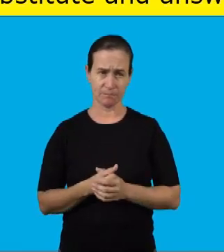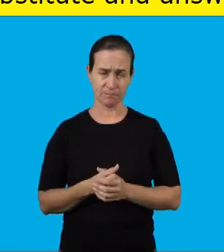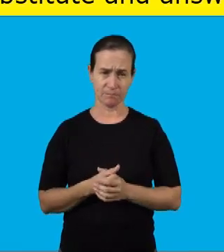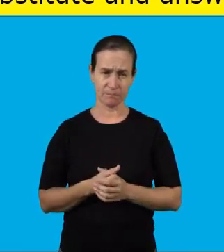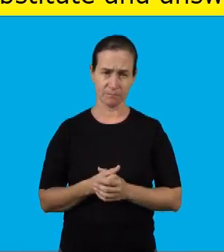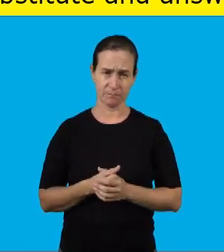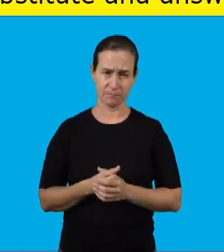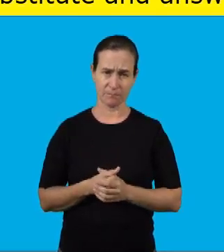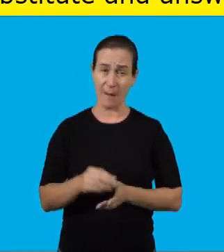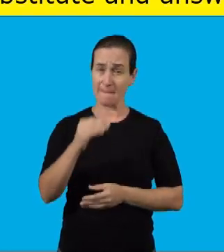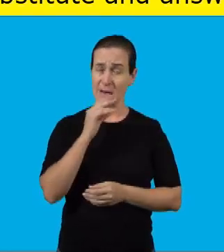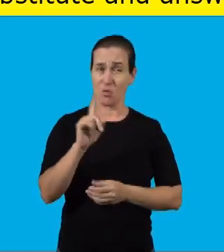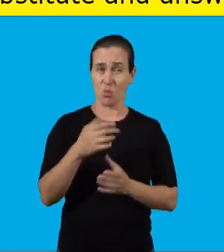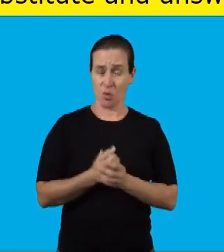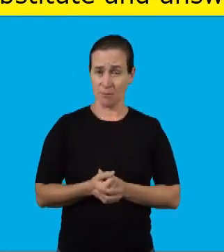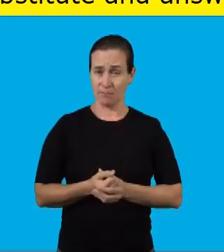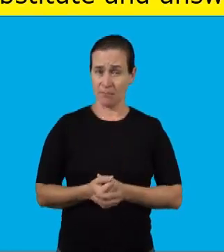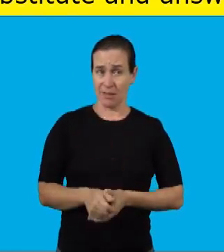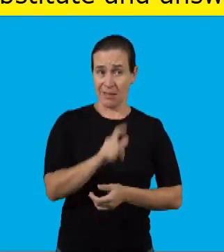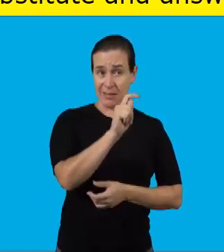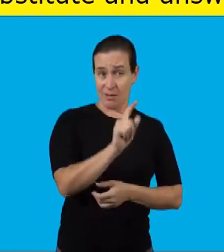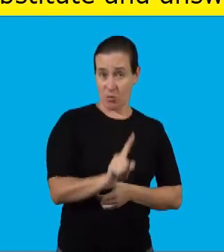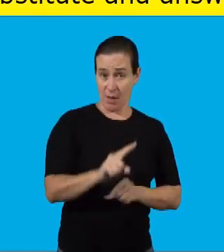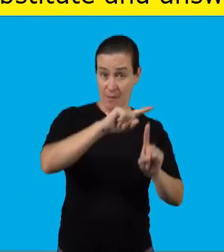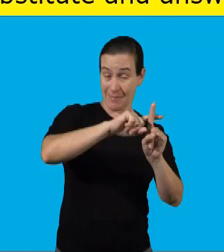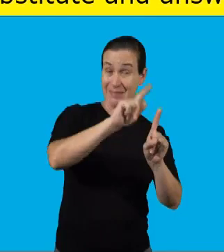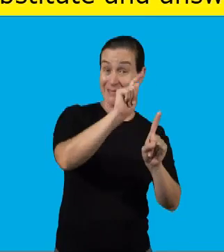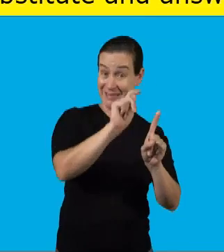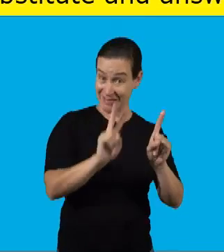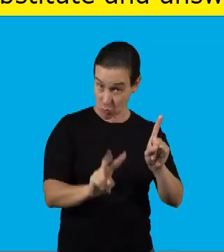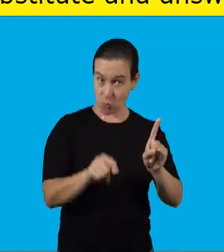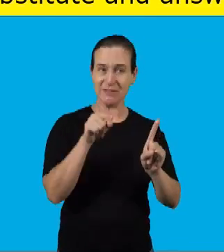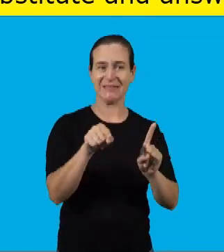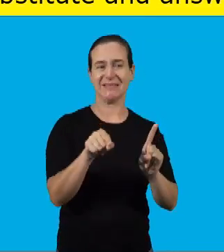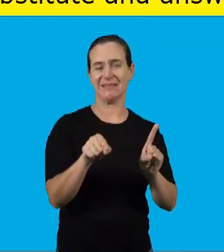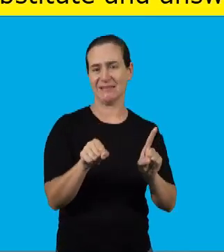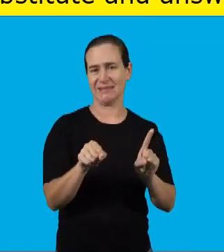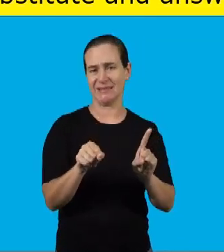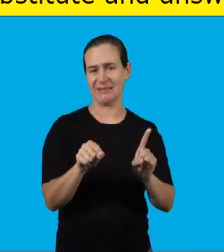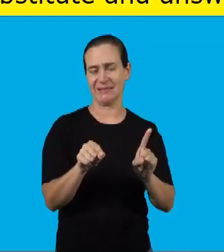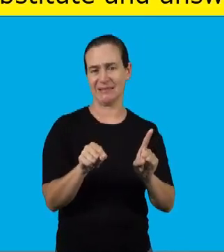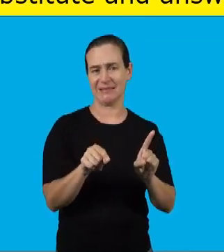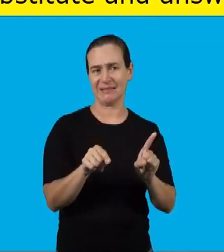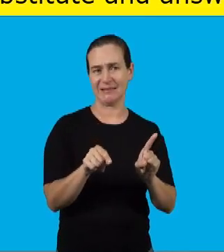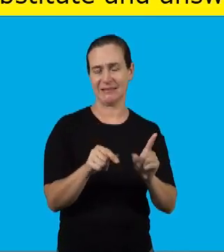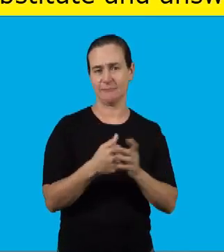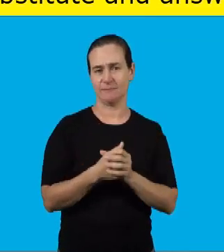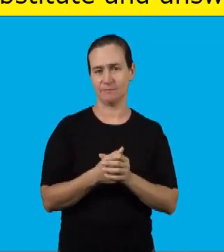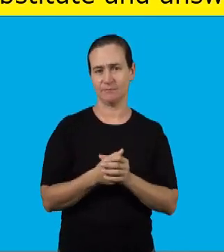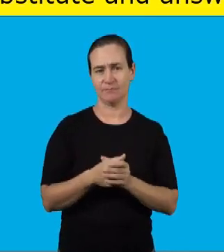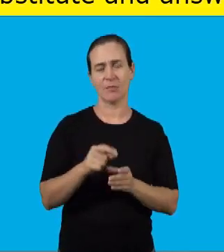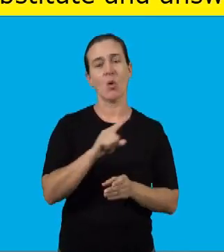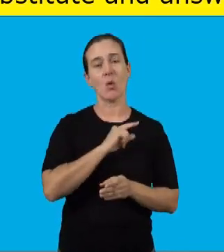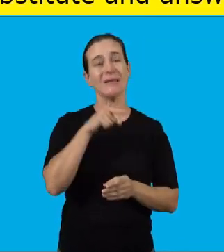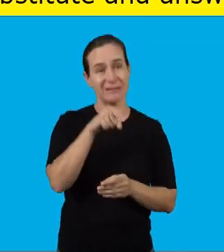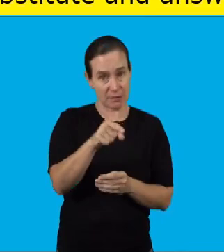been that T1 and that T2, because them being added is part of